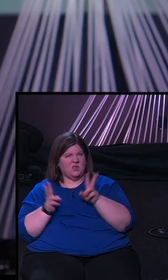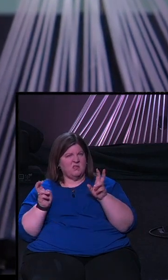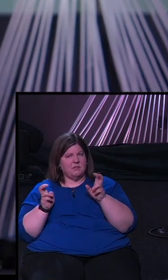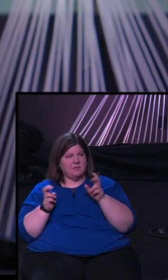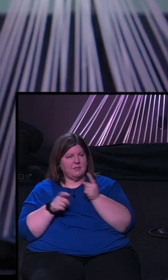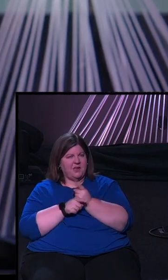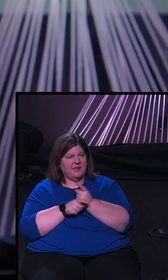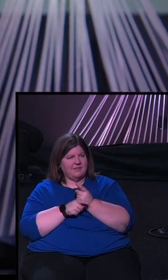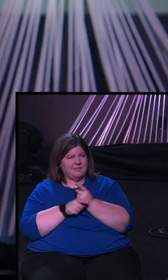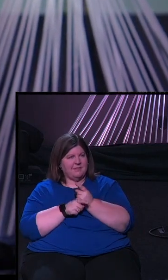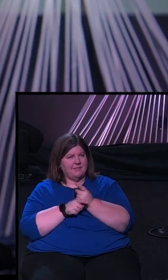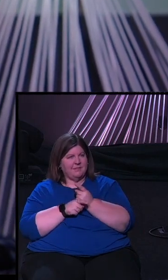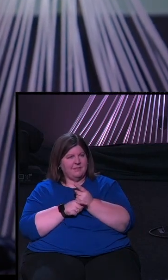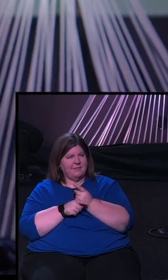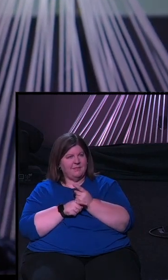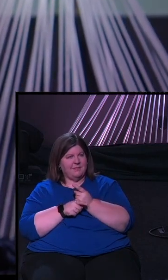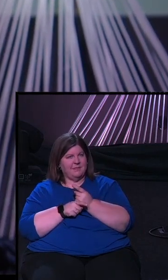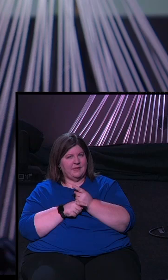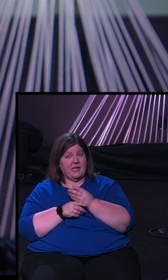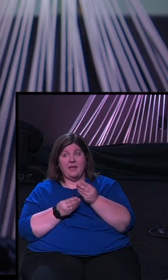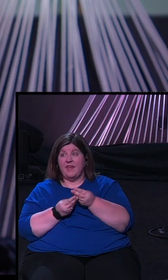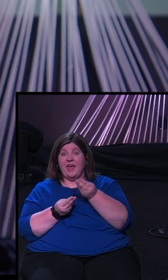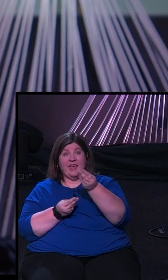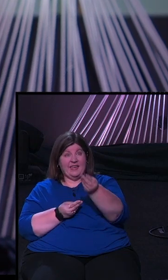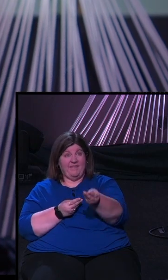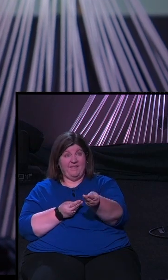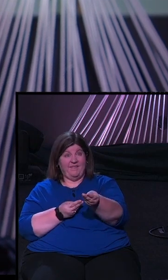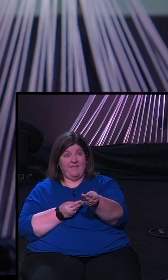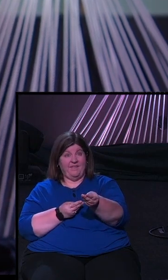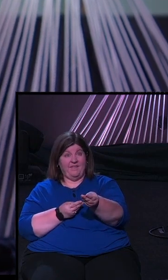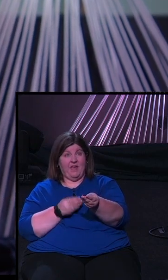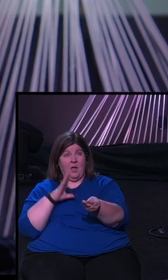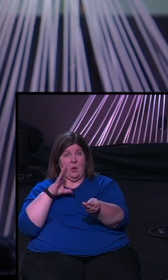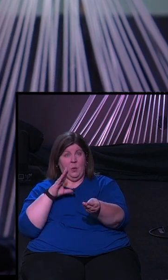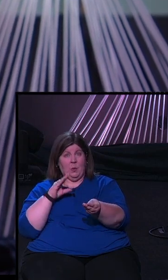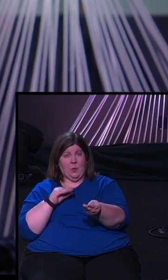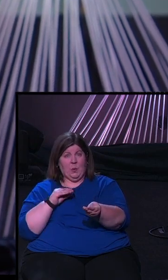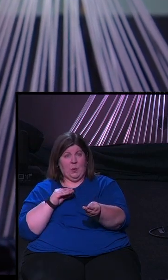right? As soon as I hand it to somebody, it goes away.